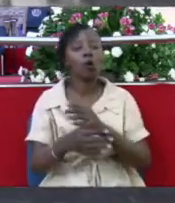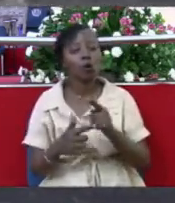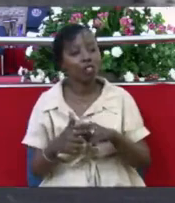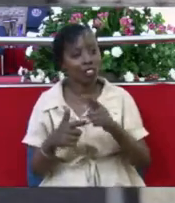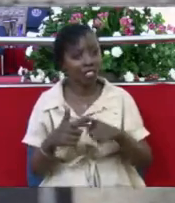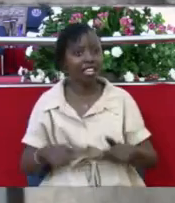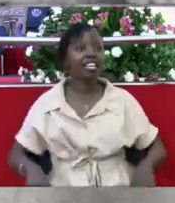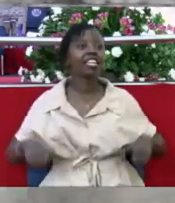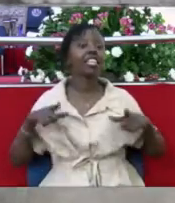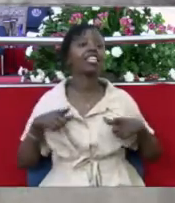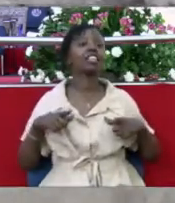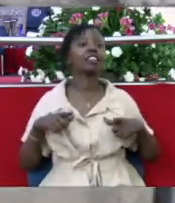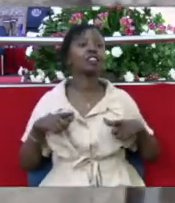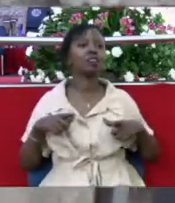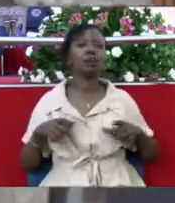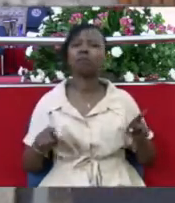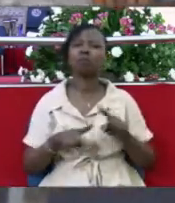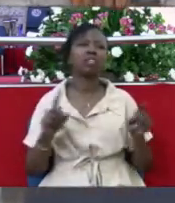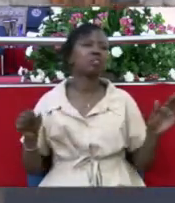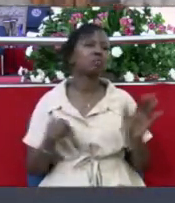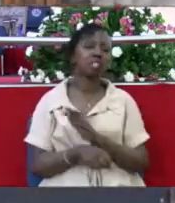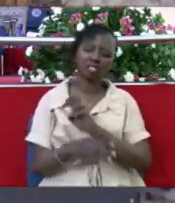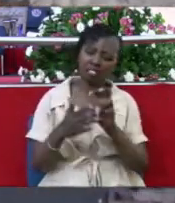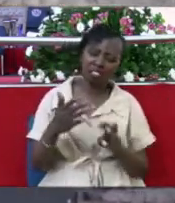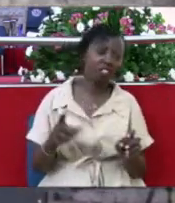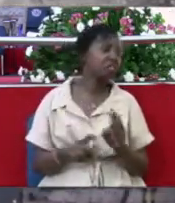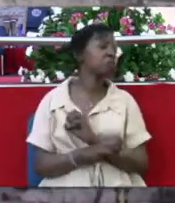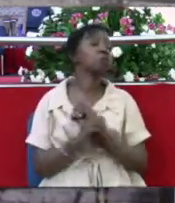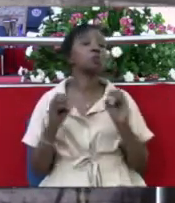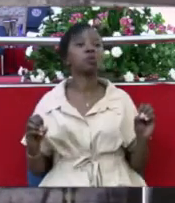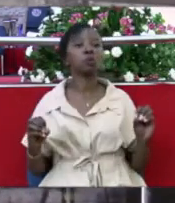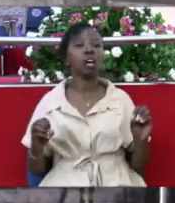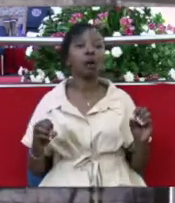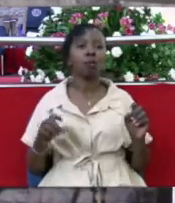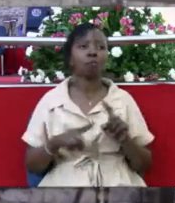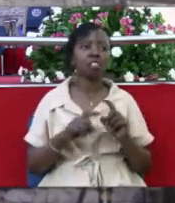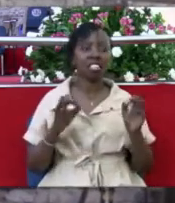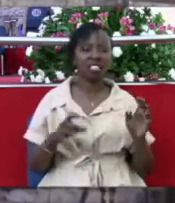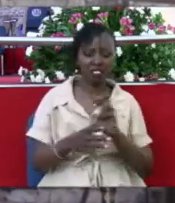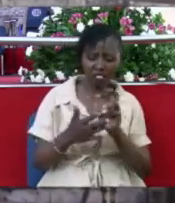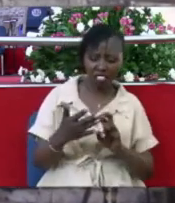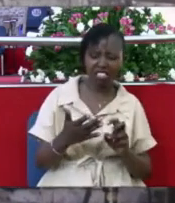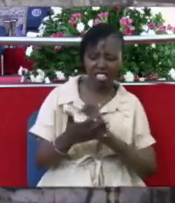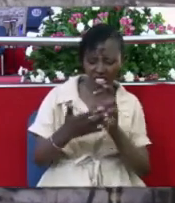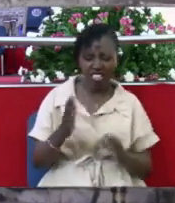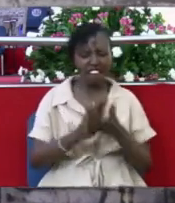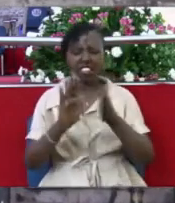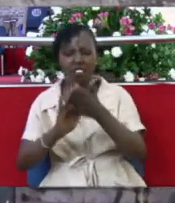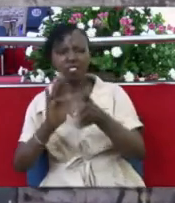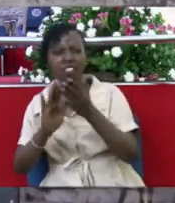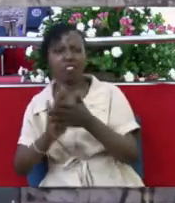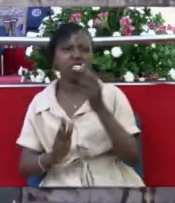But many of us do not even read. Hata tusome. And if we read it very quickly, 2 verses for it to sustain me for